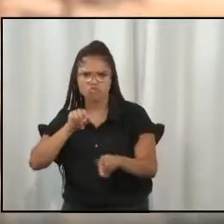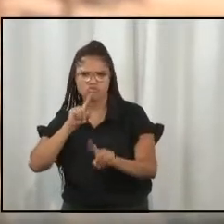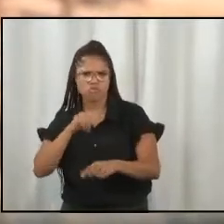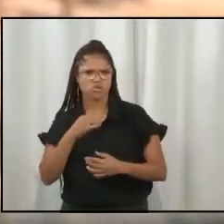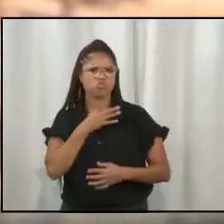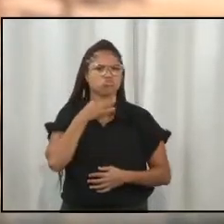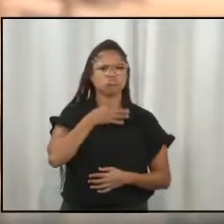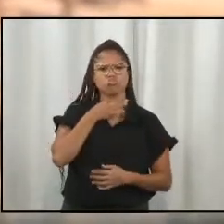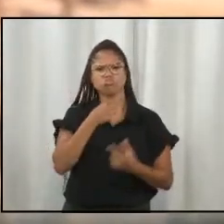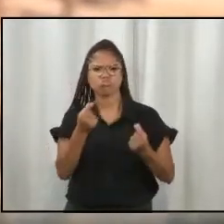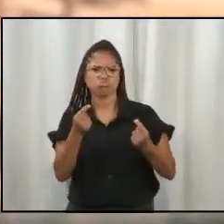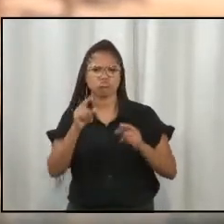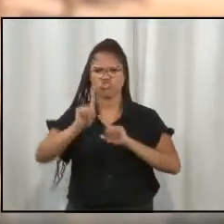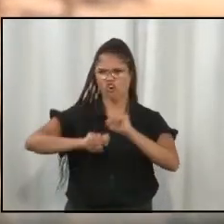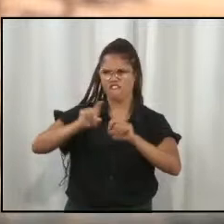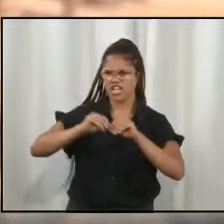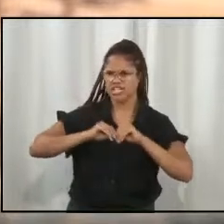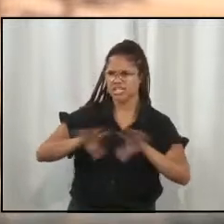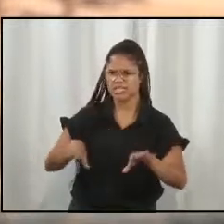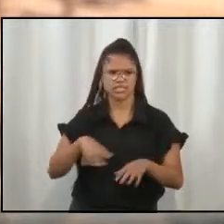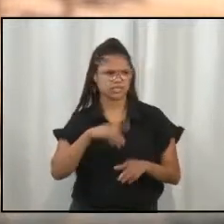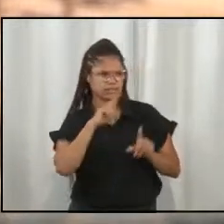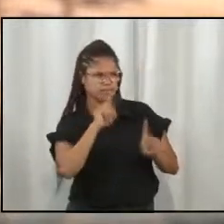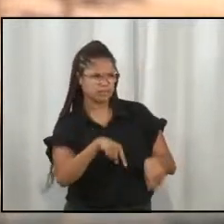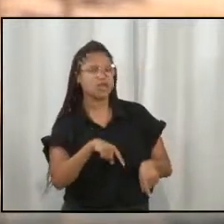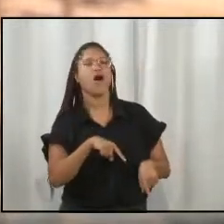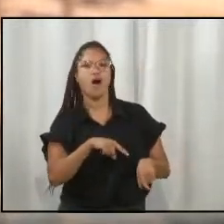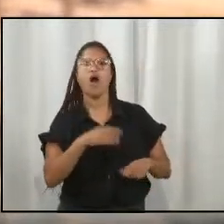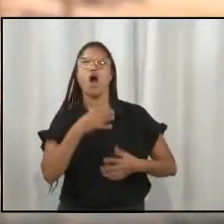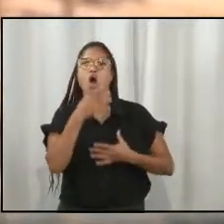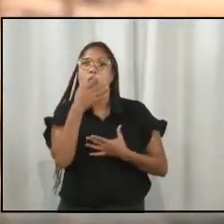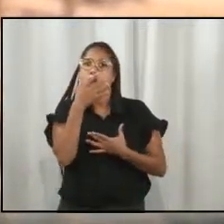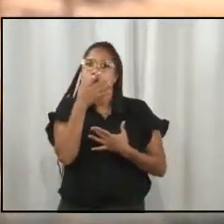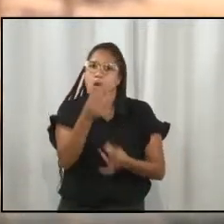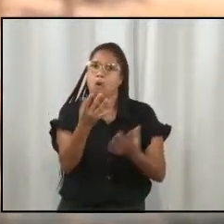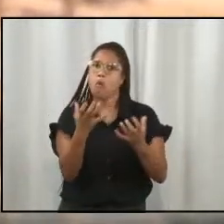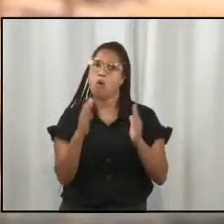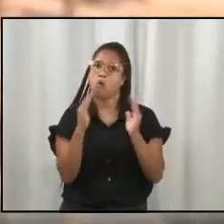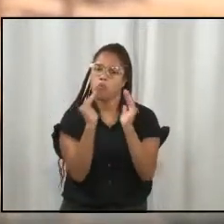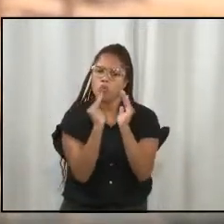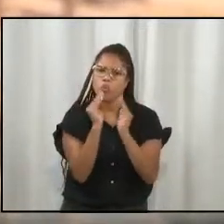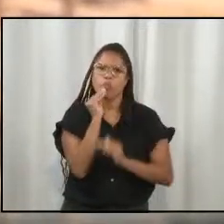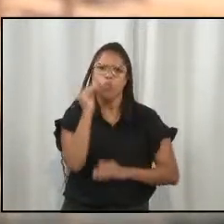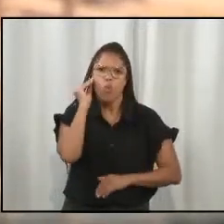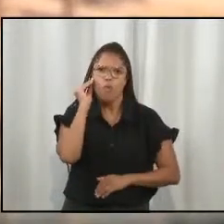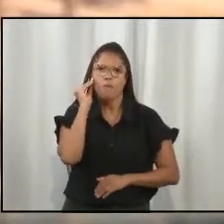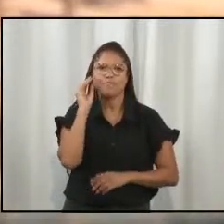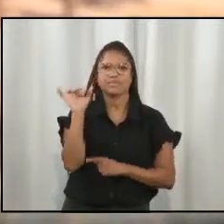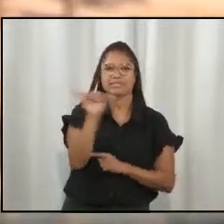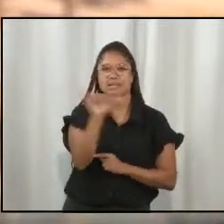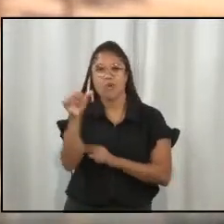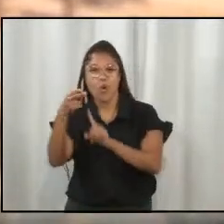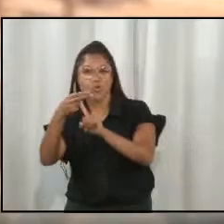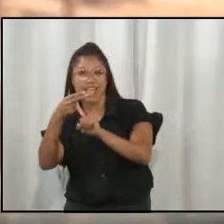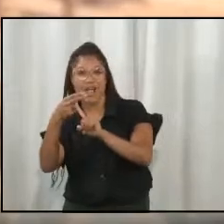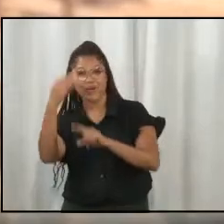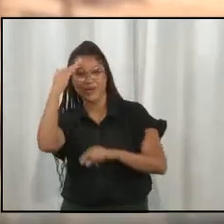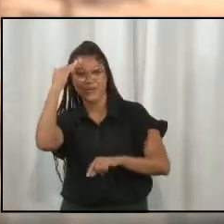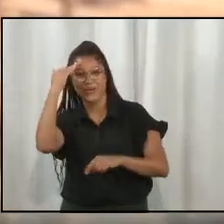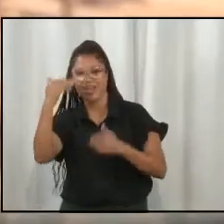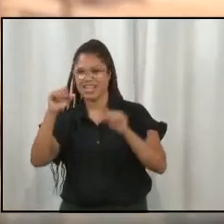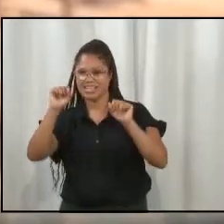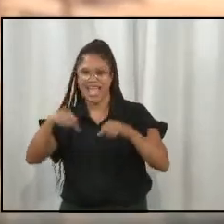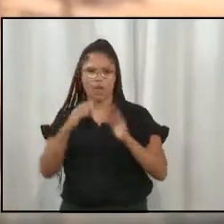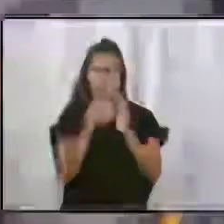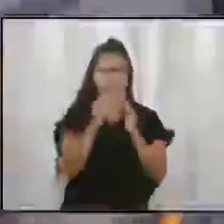So modular, and then comparing these to motels and other facilities, modular tiny homes can also be deployed